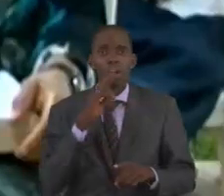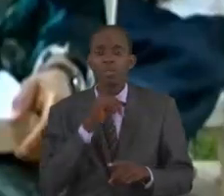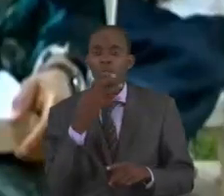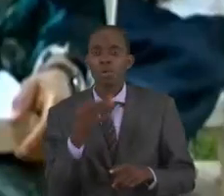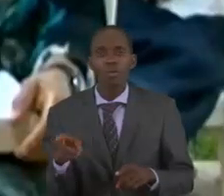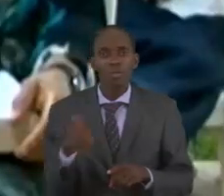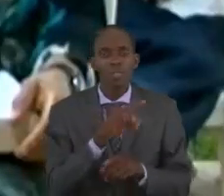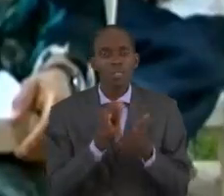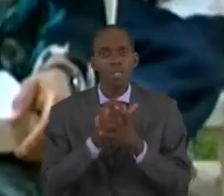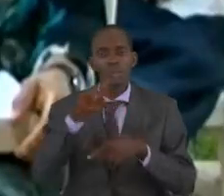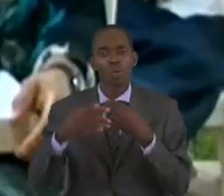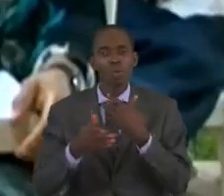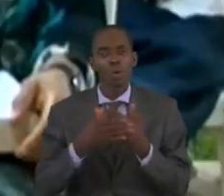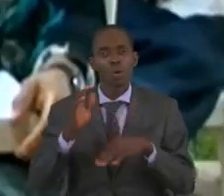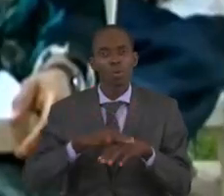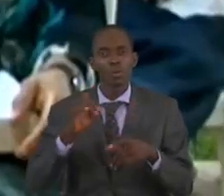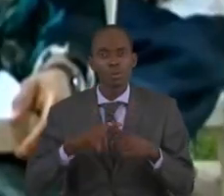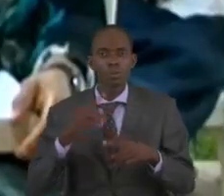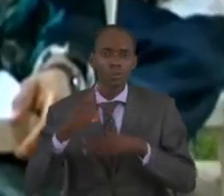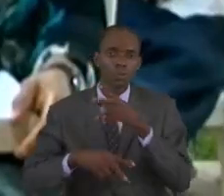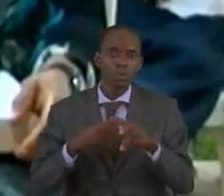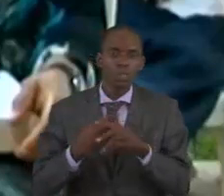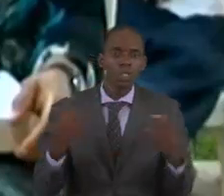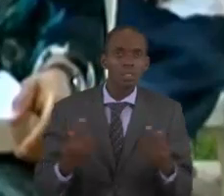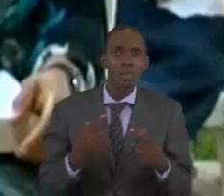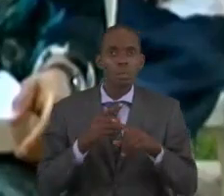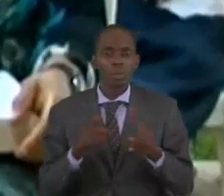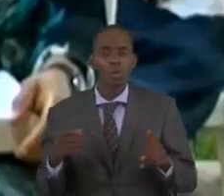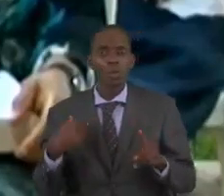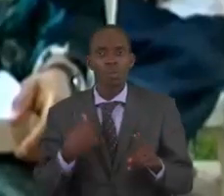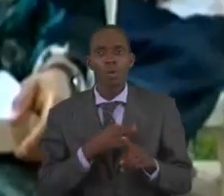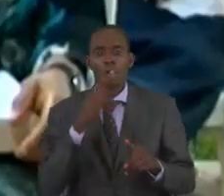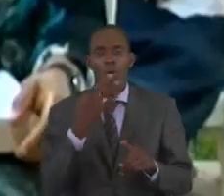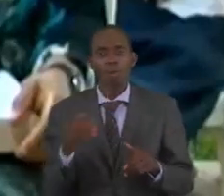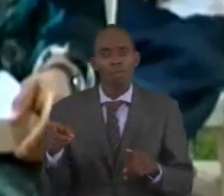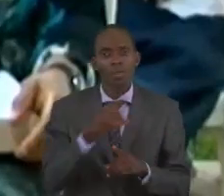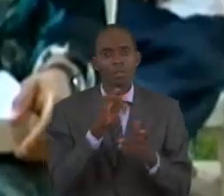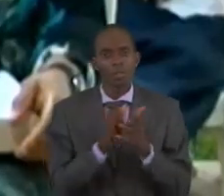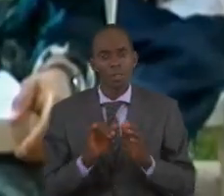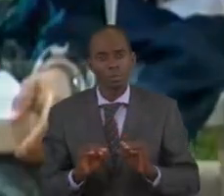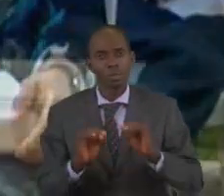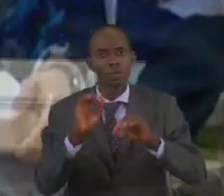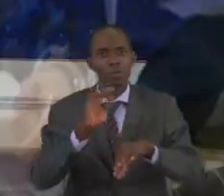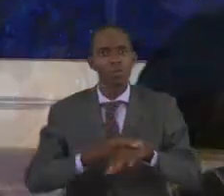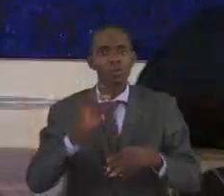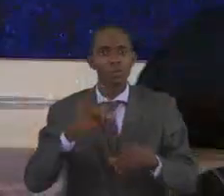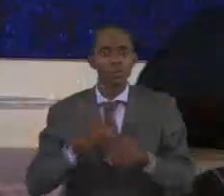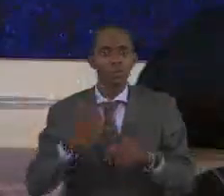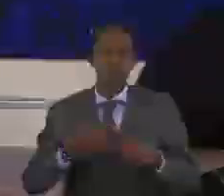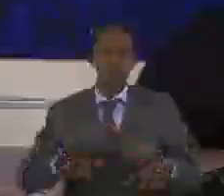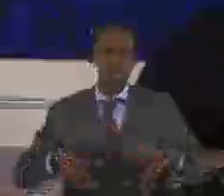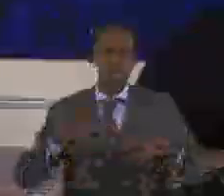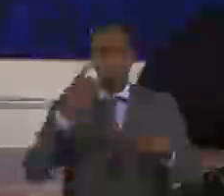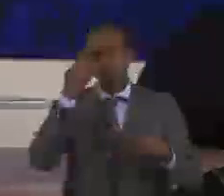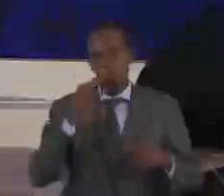draw back unto perdition, but of them who move on, who press forward unto life eternal.